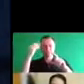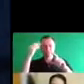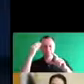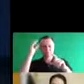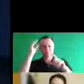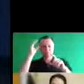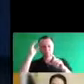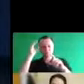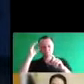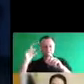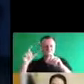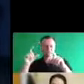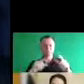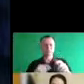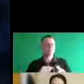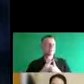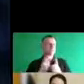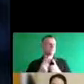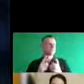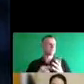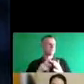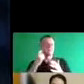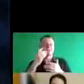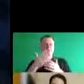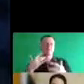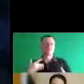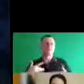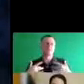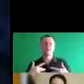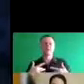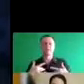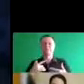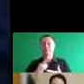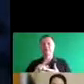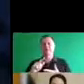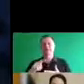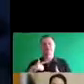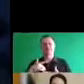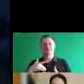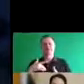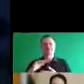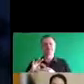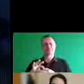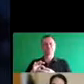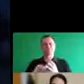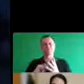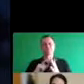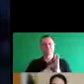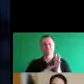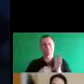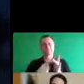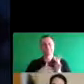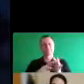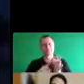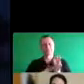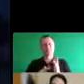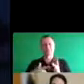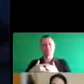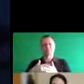in everyday life that have come to mean something very sentimental to me. And all of these objects are connected